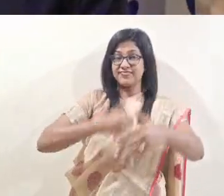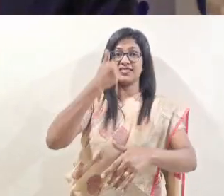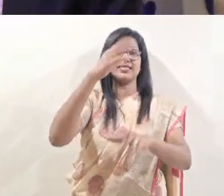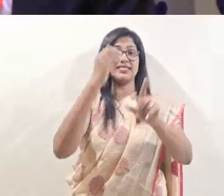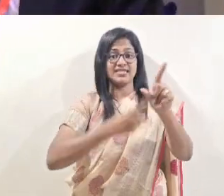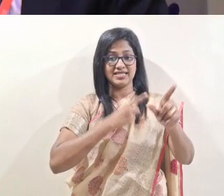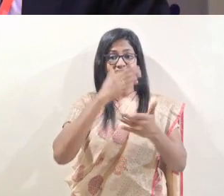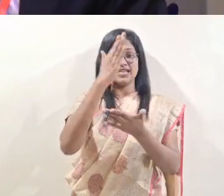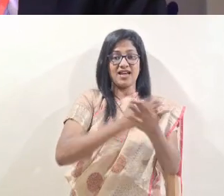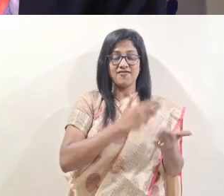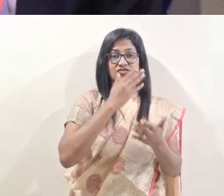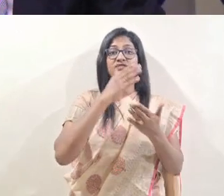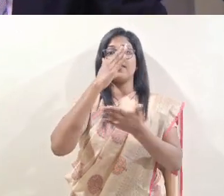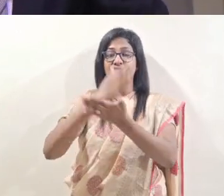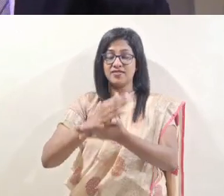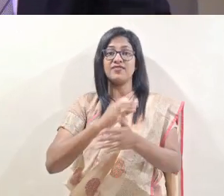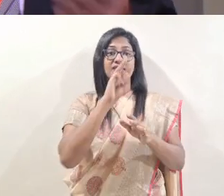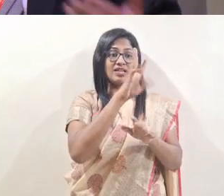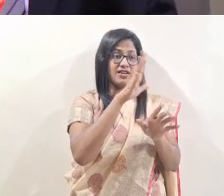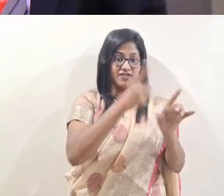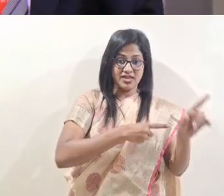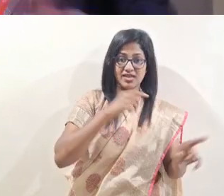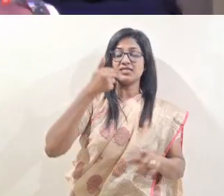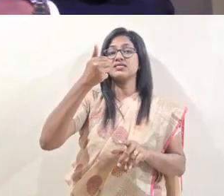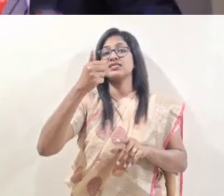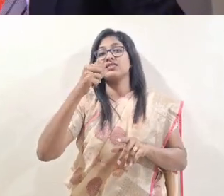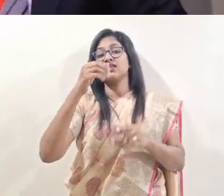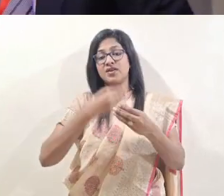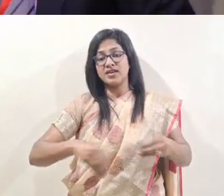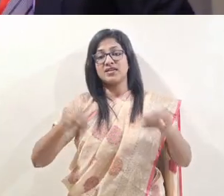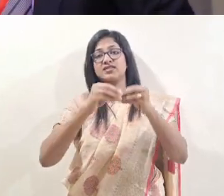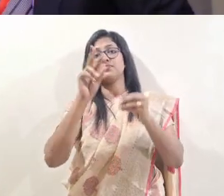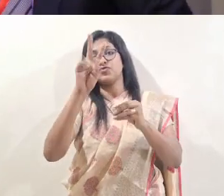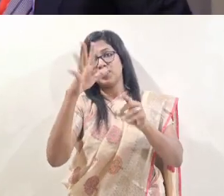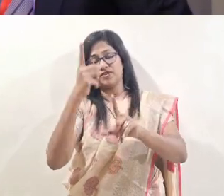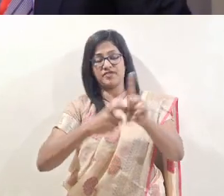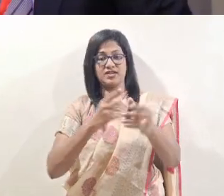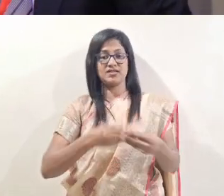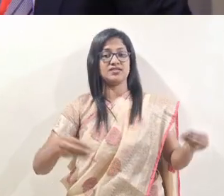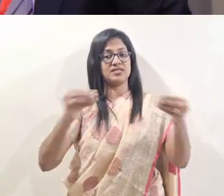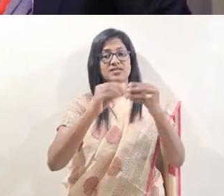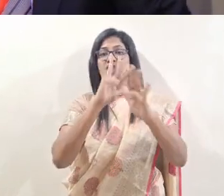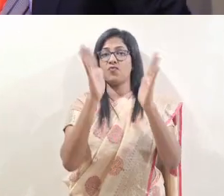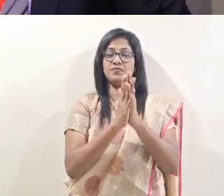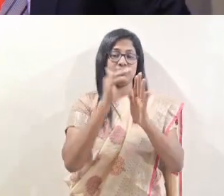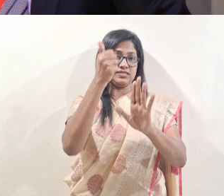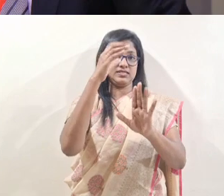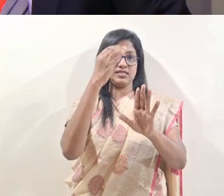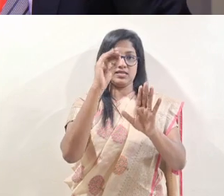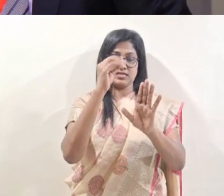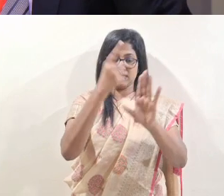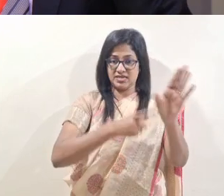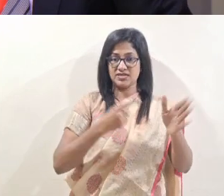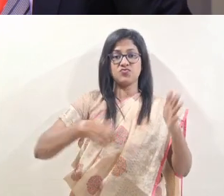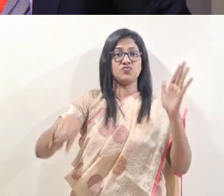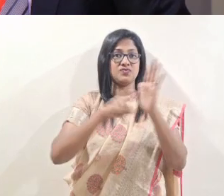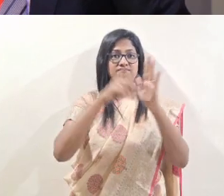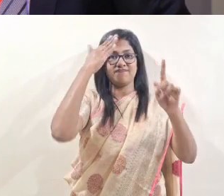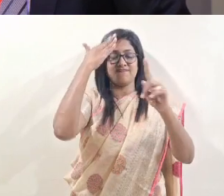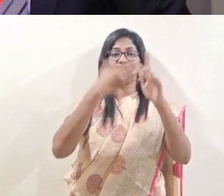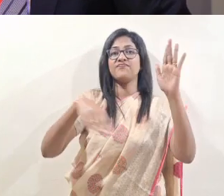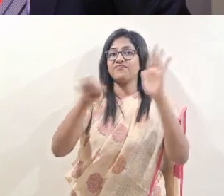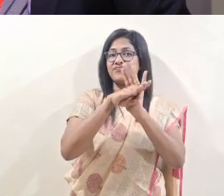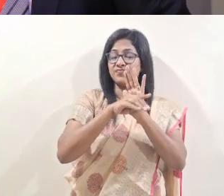2 phases, 35 years plus 25 years, 35 years extendable by another 25. That's how it's 60 years. So we signed agreement in